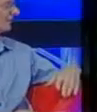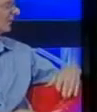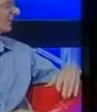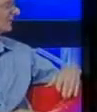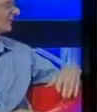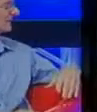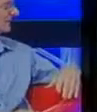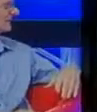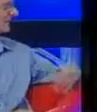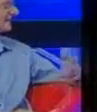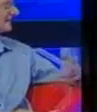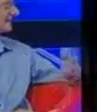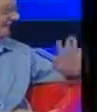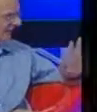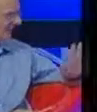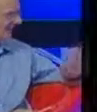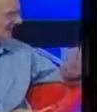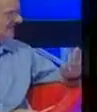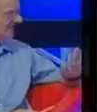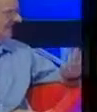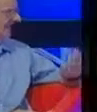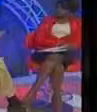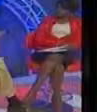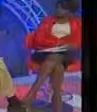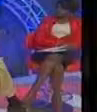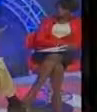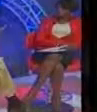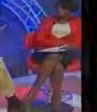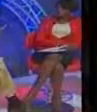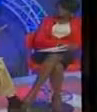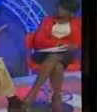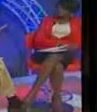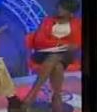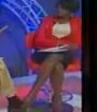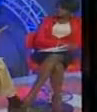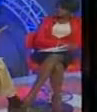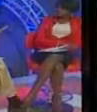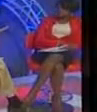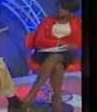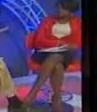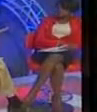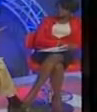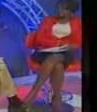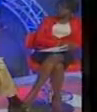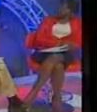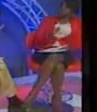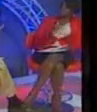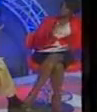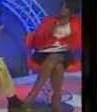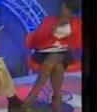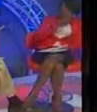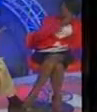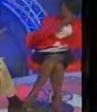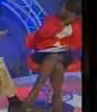of tribal home. Frankly, not 100%. In terms of registering as a voter? In terms of voting, who they're going to vote for. Okay, regardless